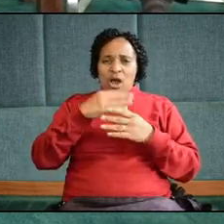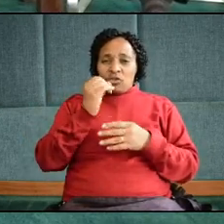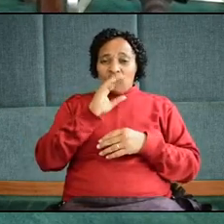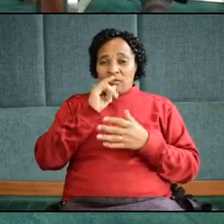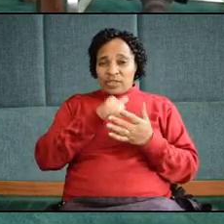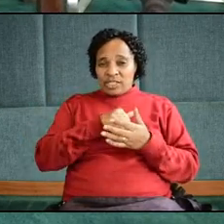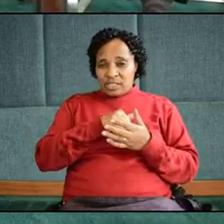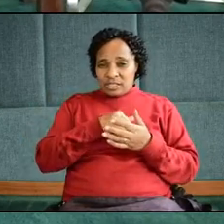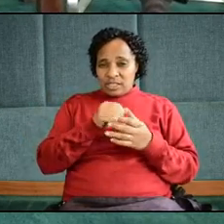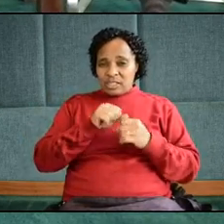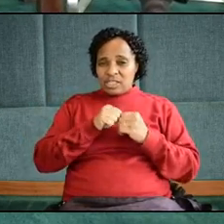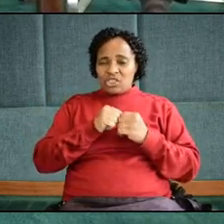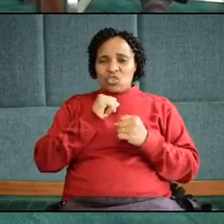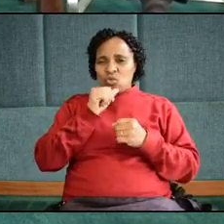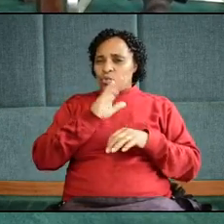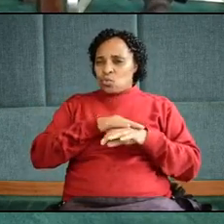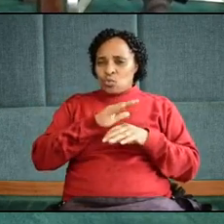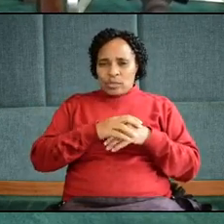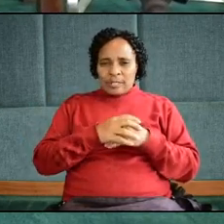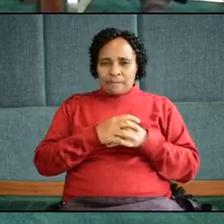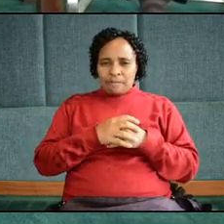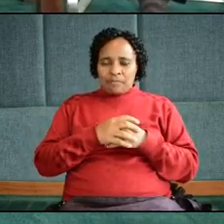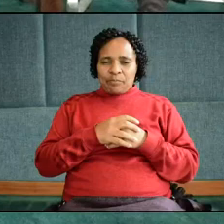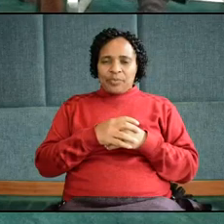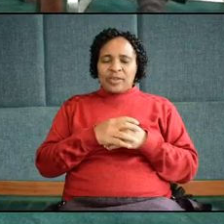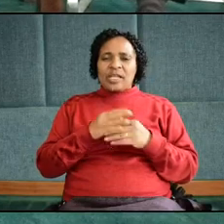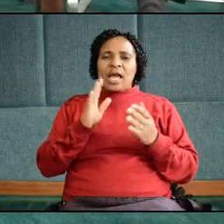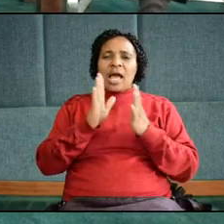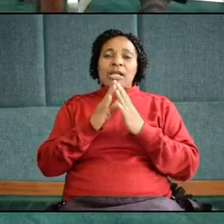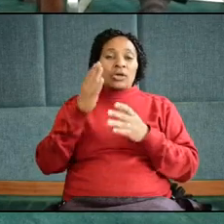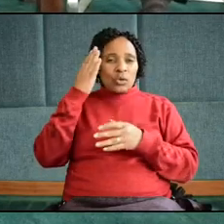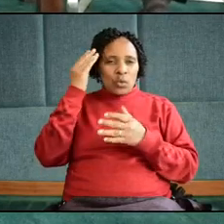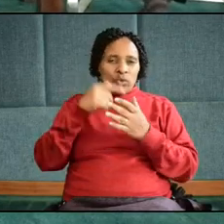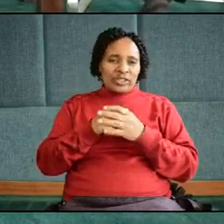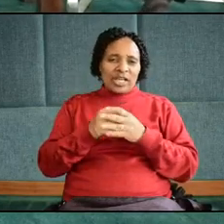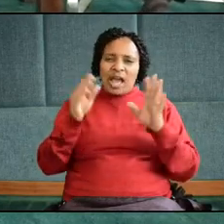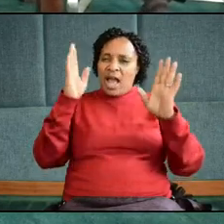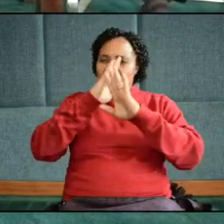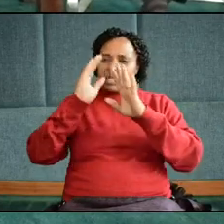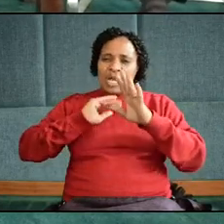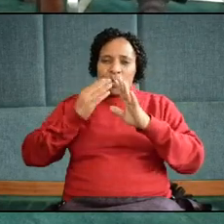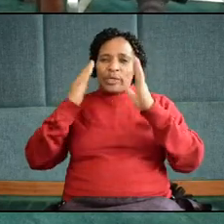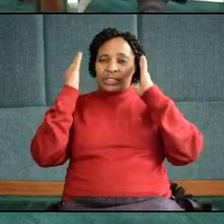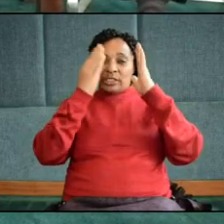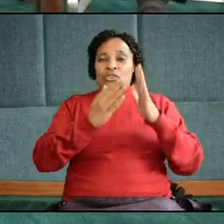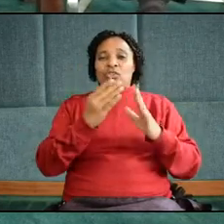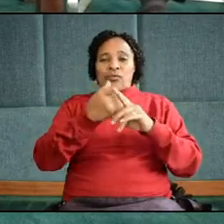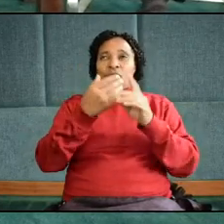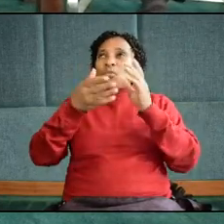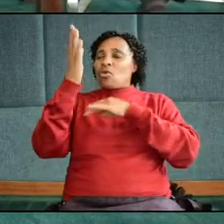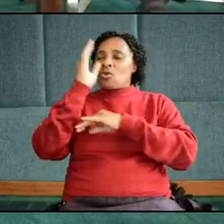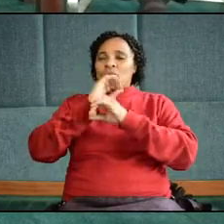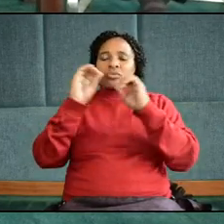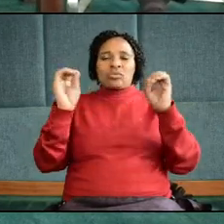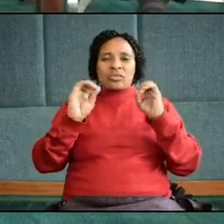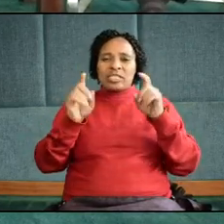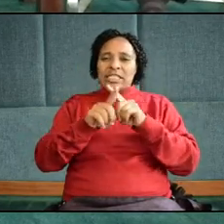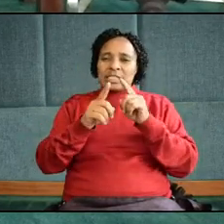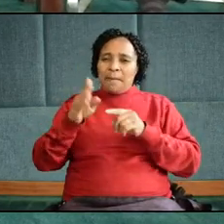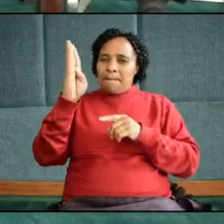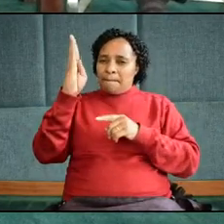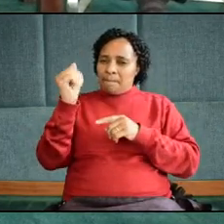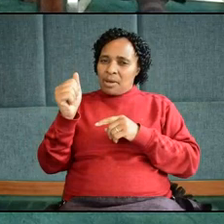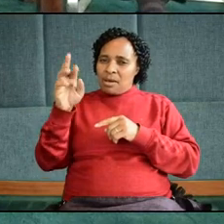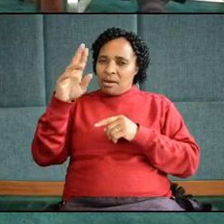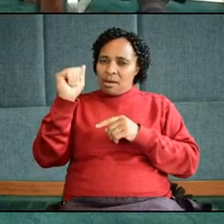very disadvantageous thing that happens. True. And, you know, we cannot hide our intentions from the Lord. Like in Balaam's case,